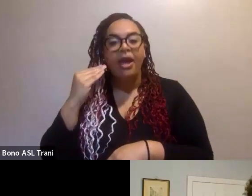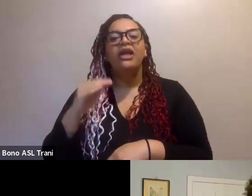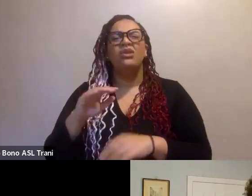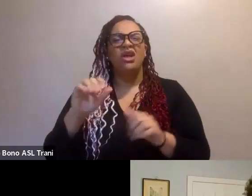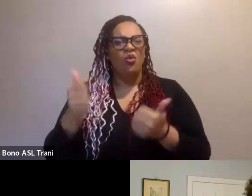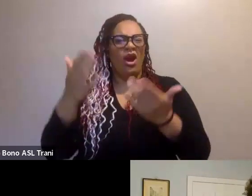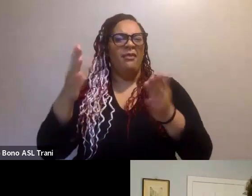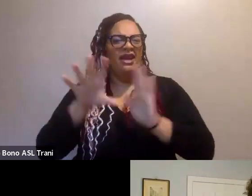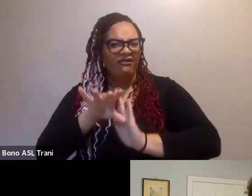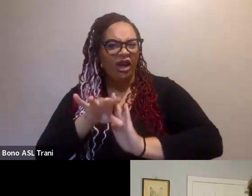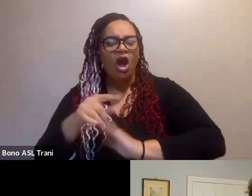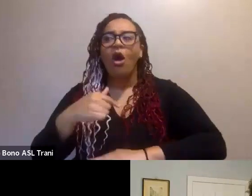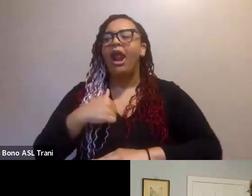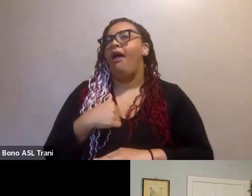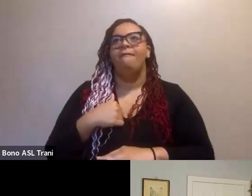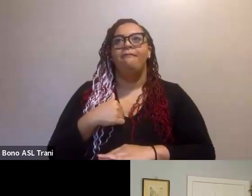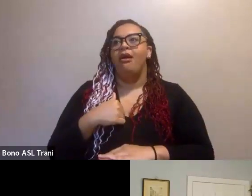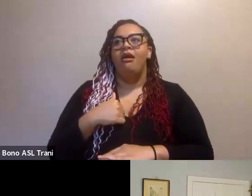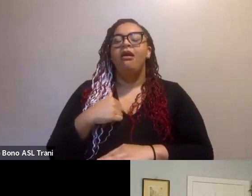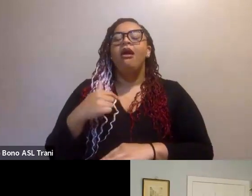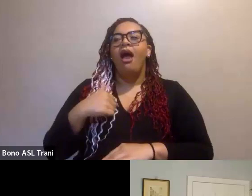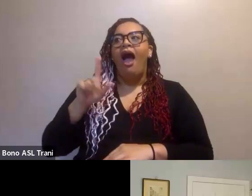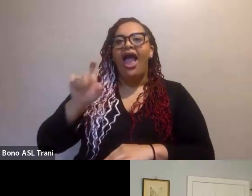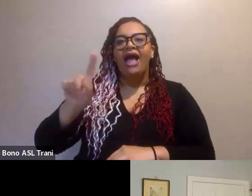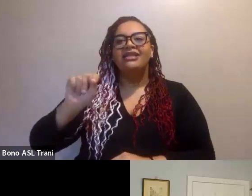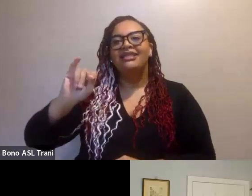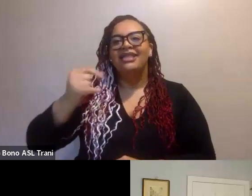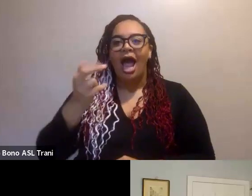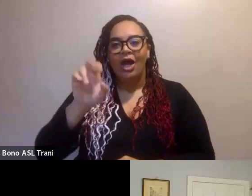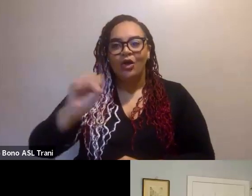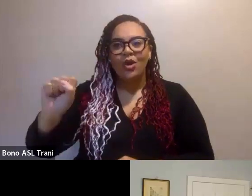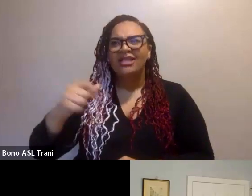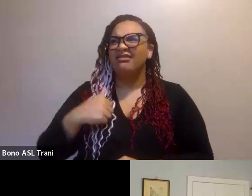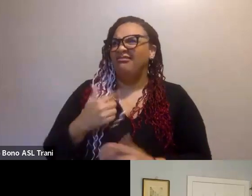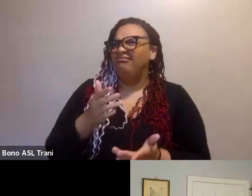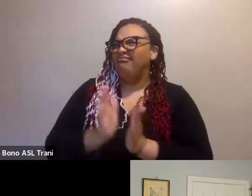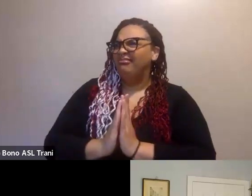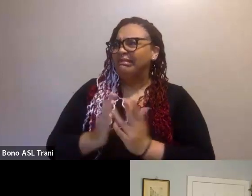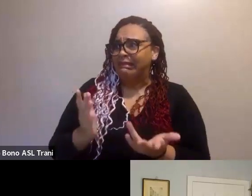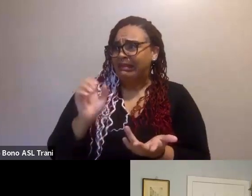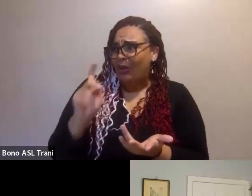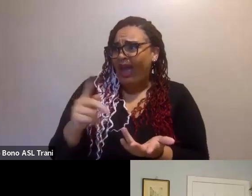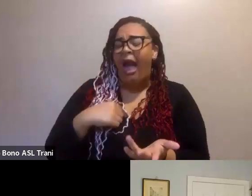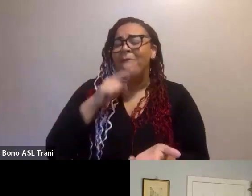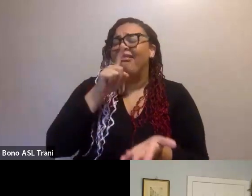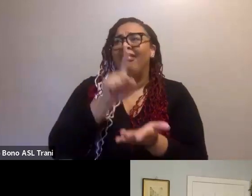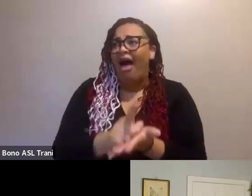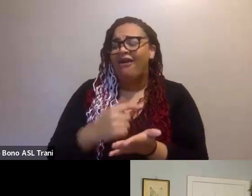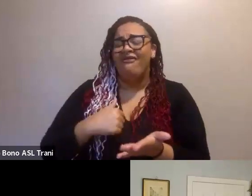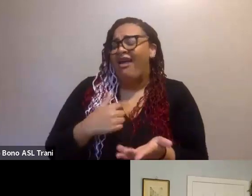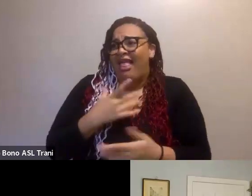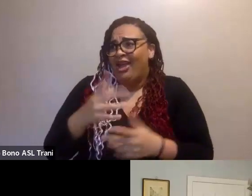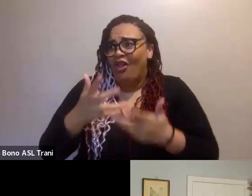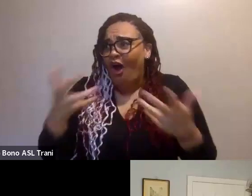videos. And I'm glad. I was like, oh my gosh, I asked Tigress, is this okay for the demo? I'm like in love with this. I can't stop thinking about it. And she's like, yeah, let's do